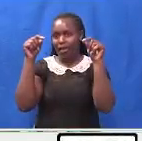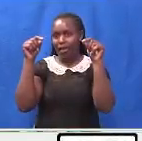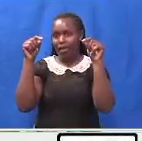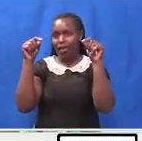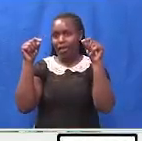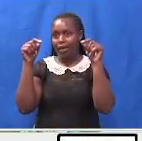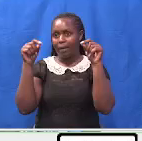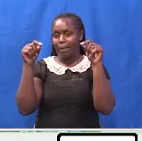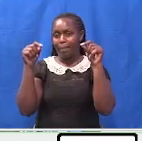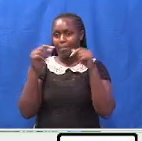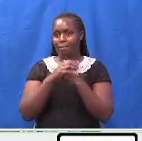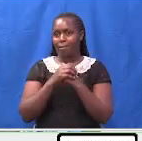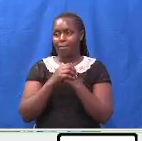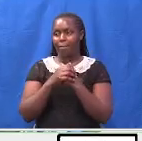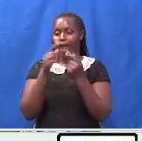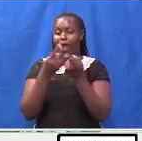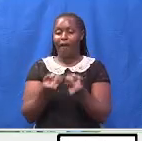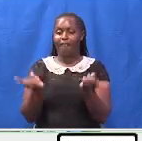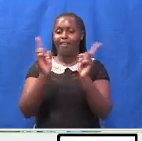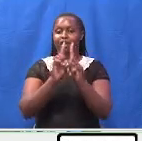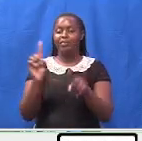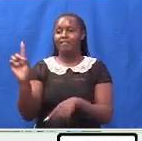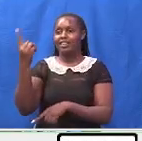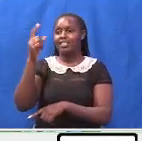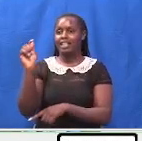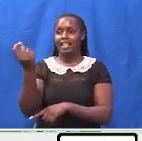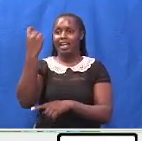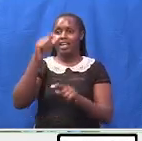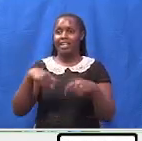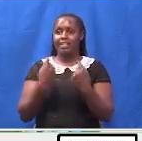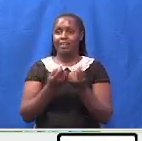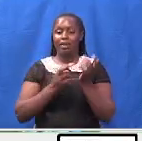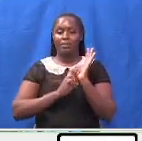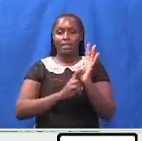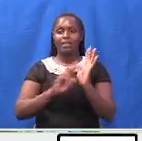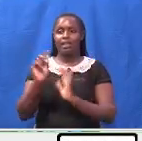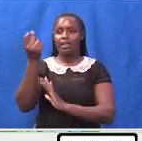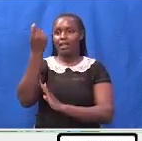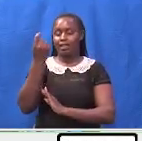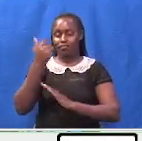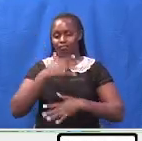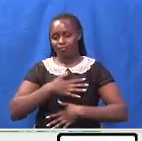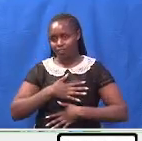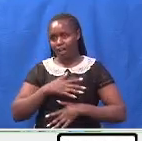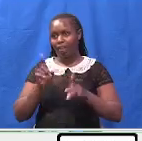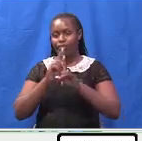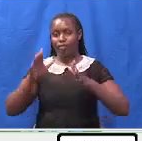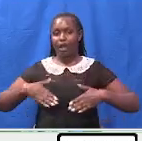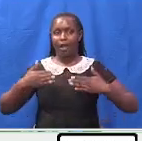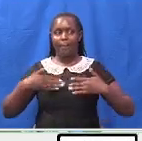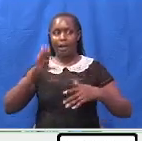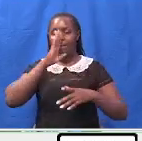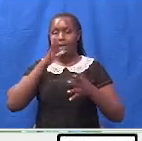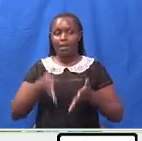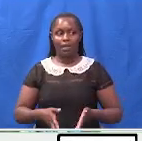Came third position overall and first in the Kenyan team. Representing the Kenya team is an honor, and I'm happy to be here, happy